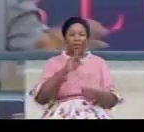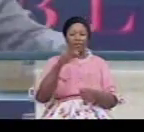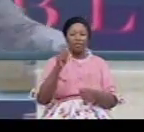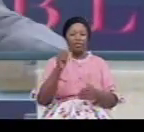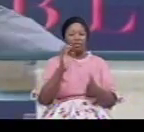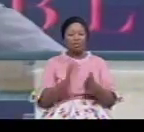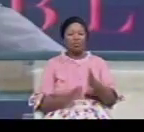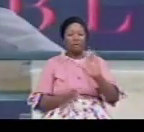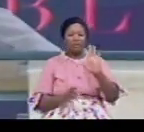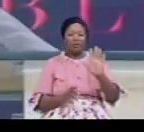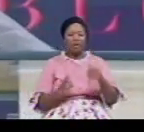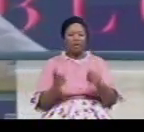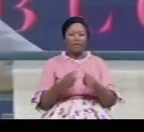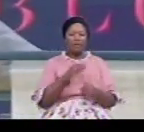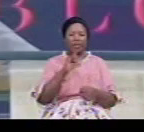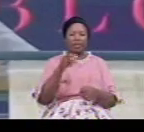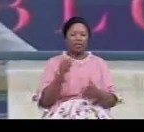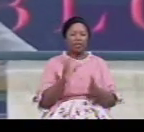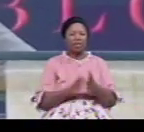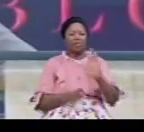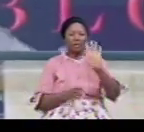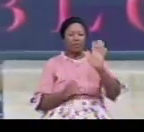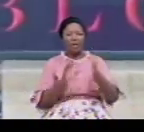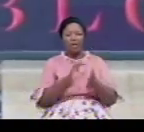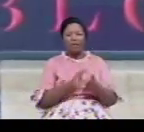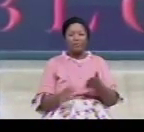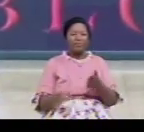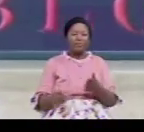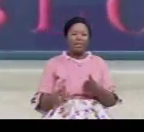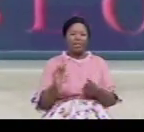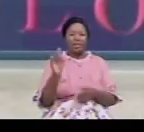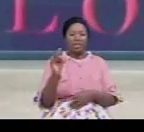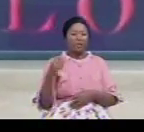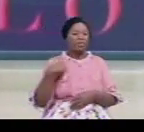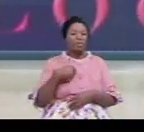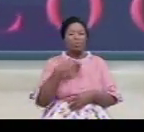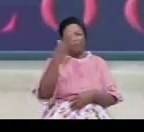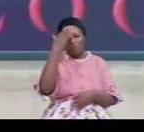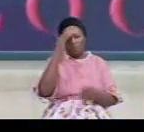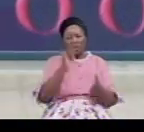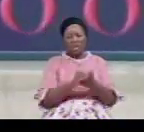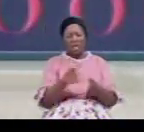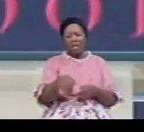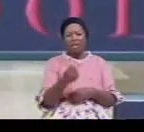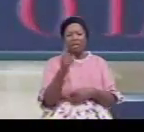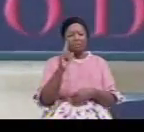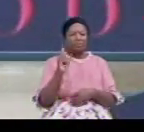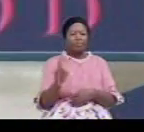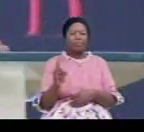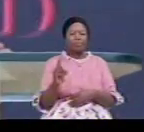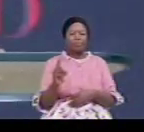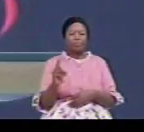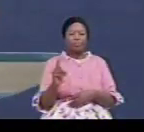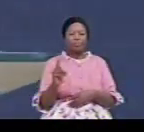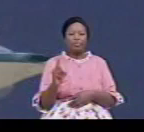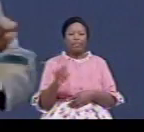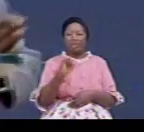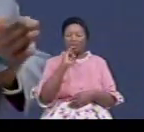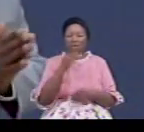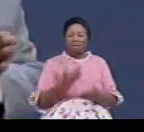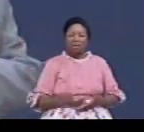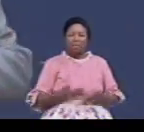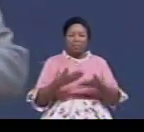5, and I read here from verse 18, we know that whosoever is born